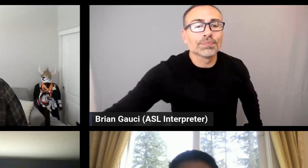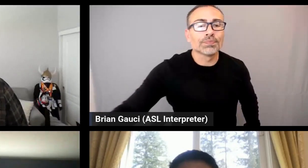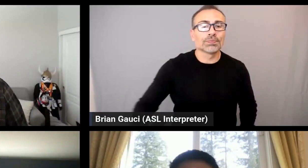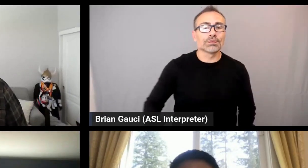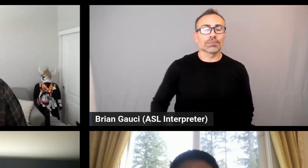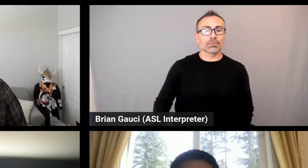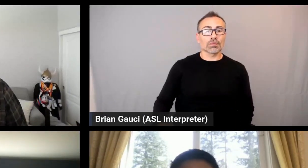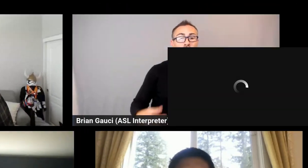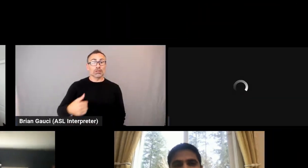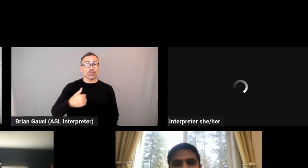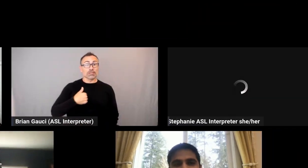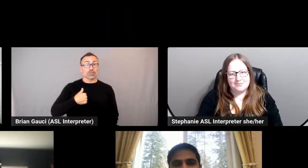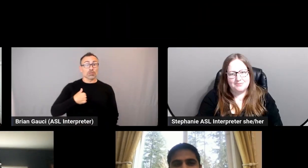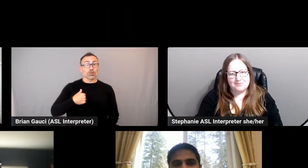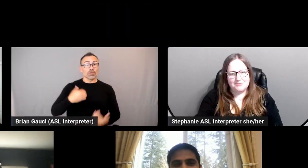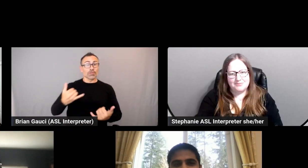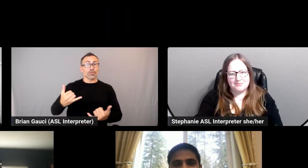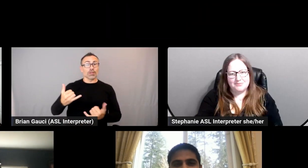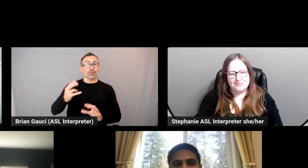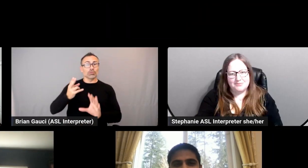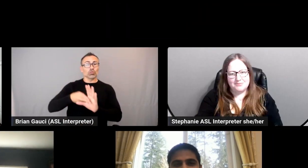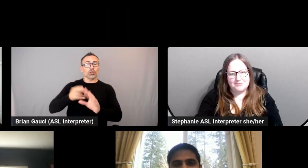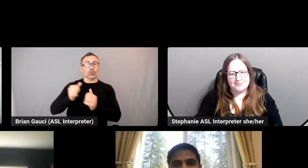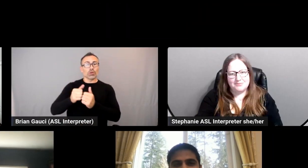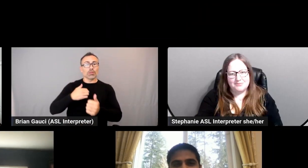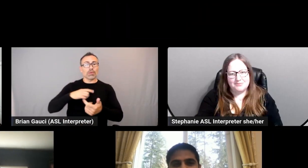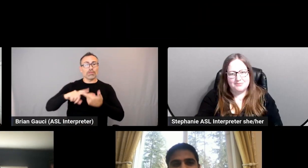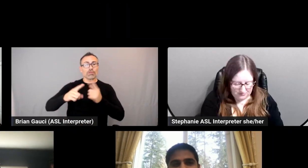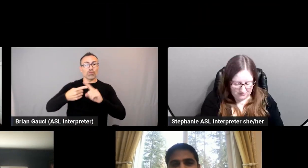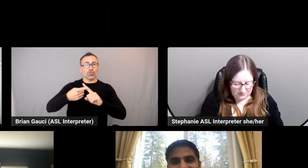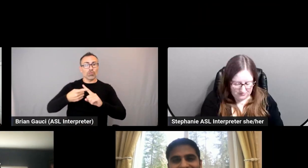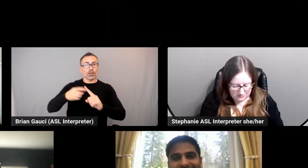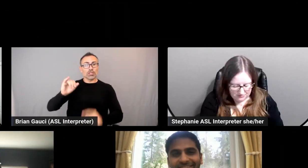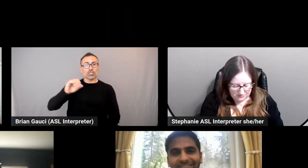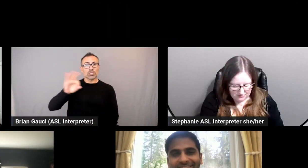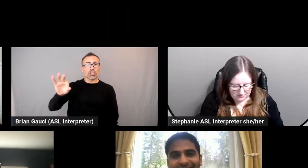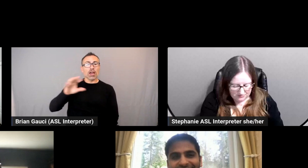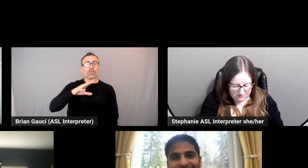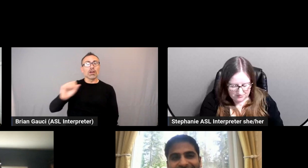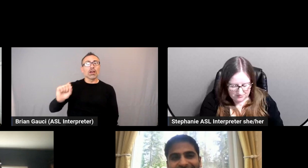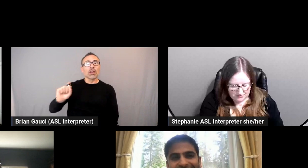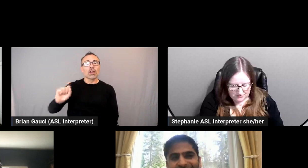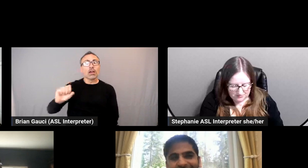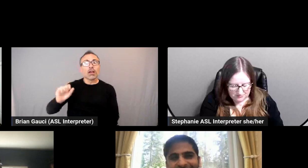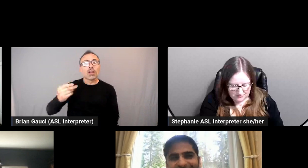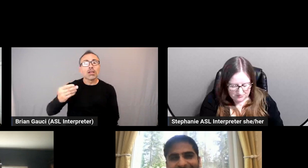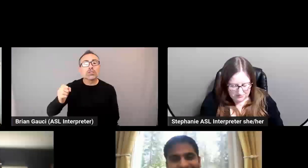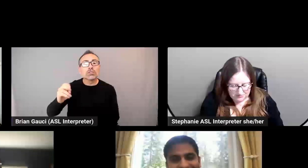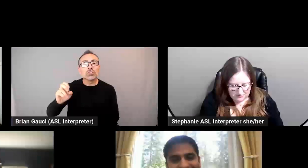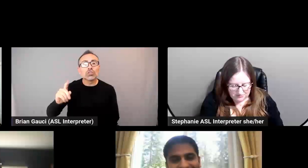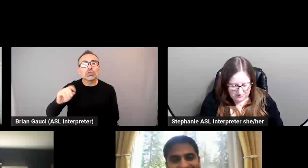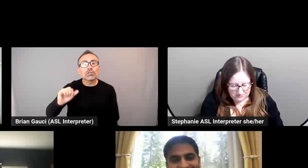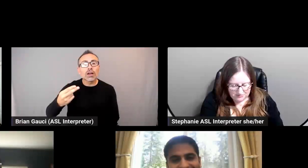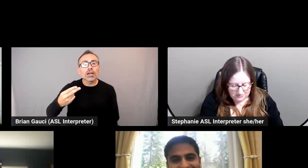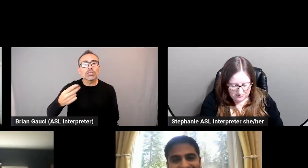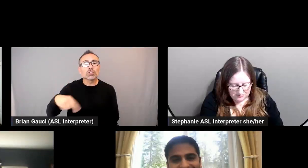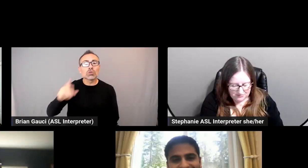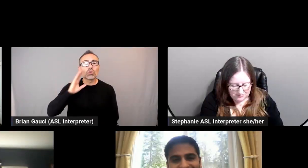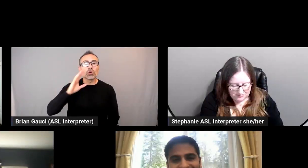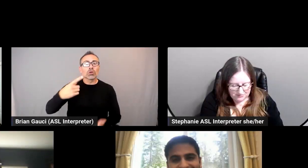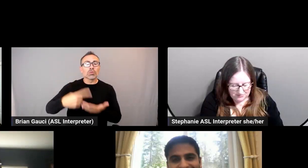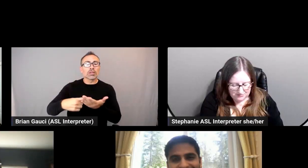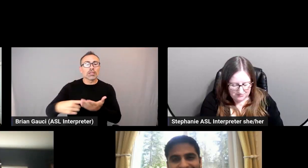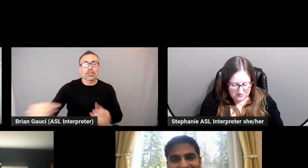So I am joined with my friends Jeff and Shree, and we're going to be talking about GuardDuty